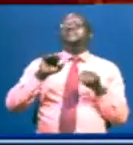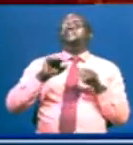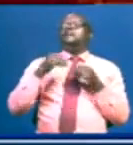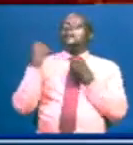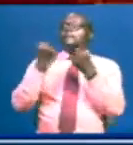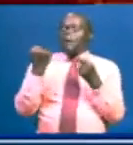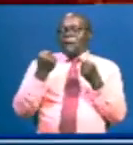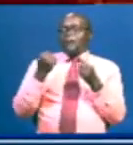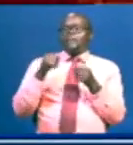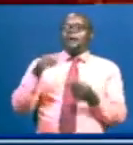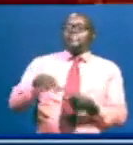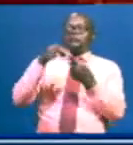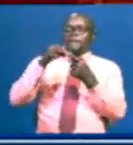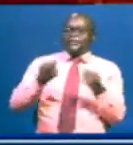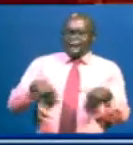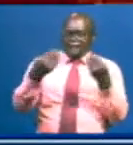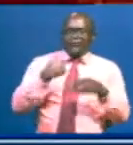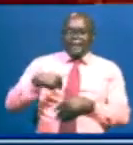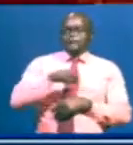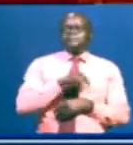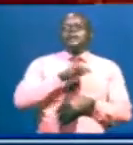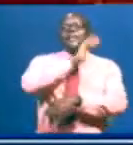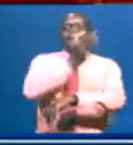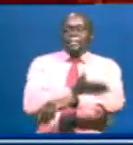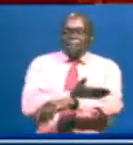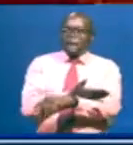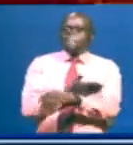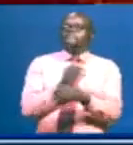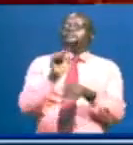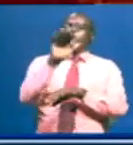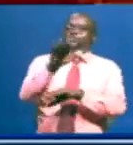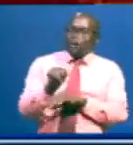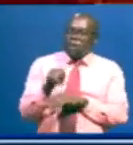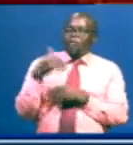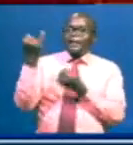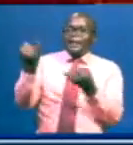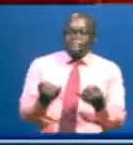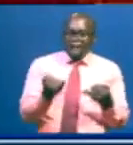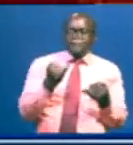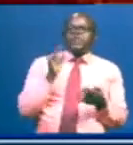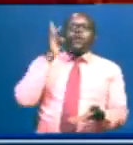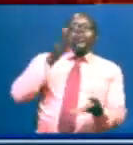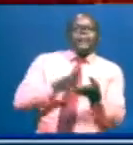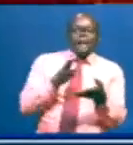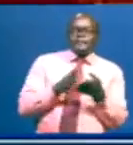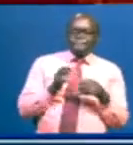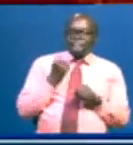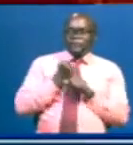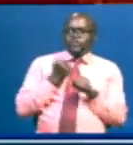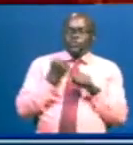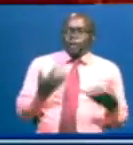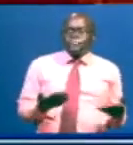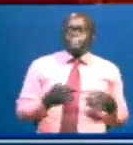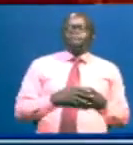Section 19, gives us the power to be able to summon or invite witnesses to be able